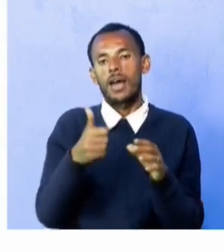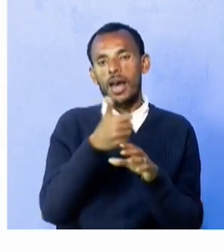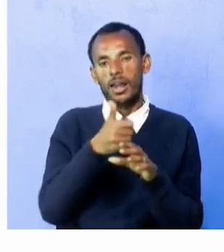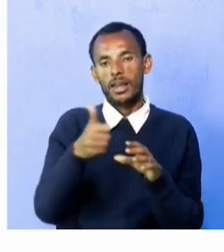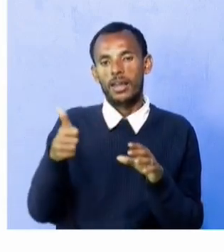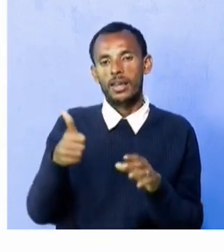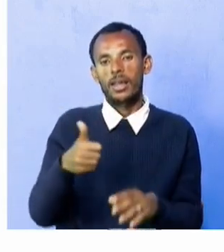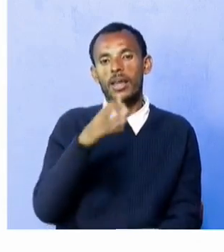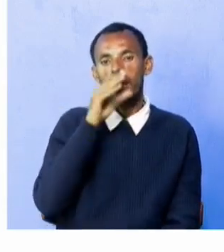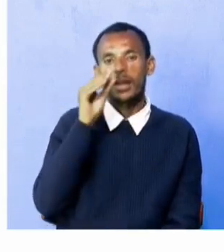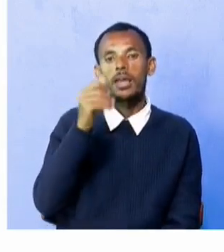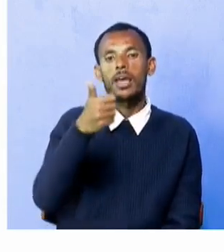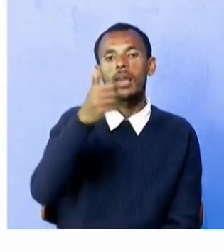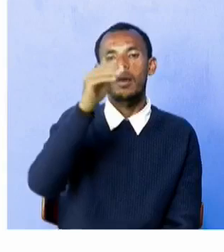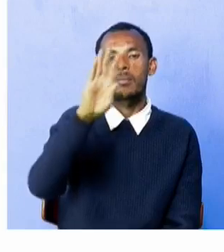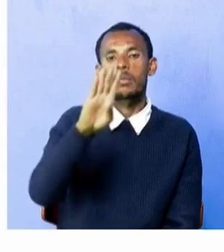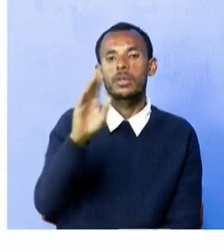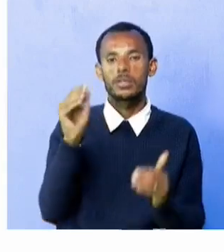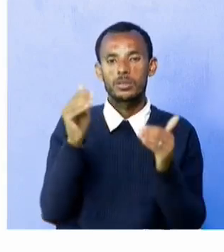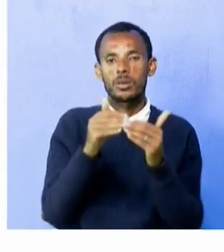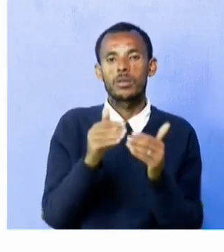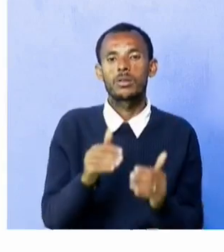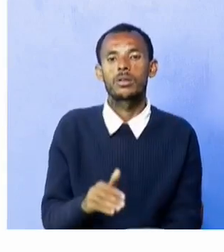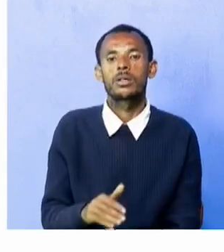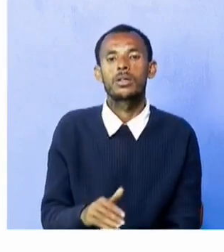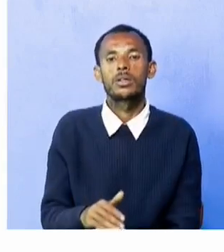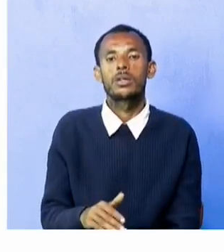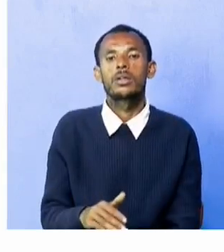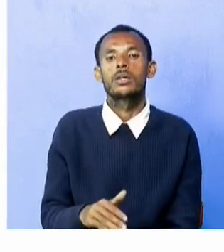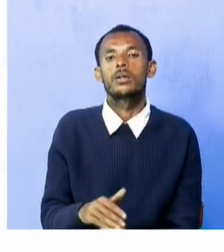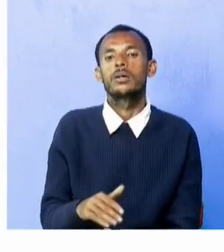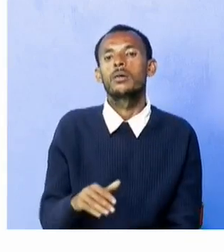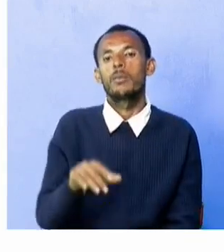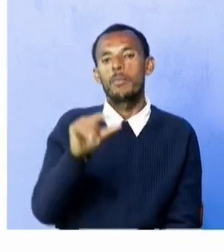AB is an example for minor arc.